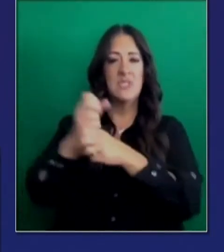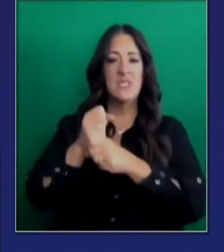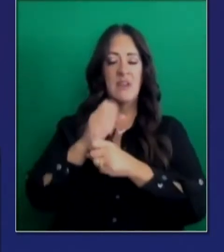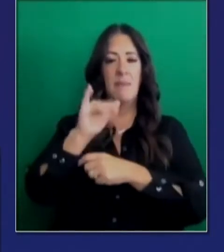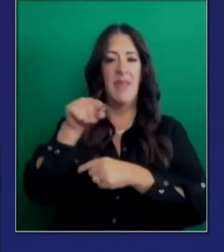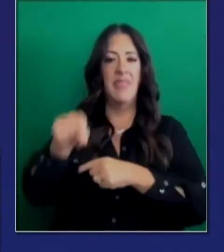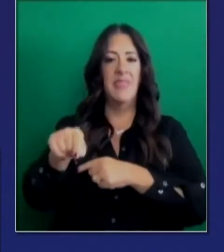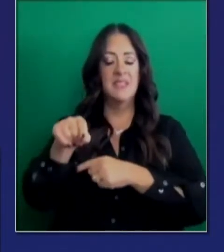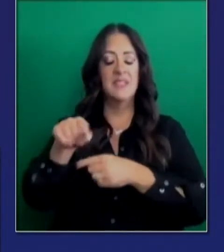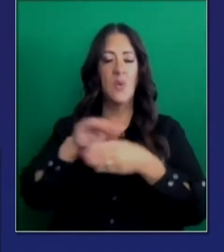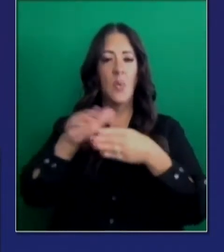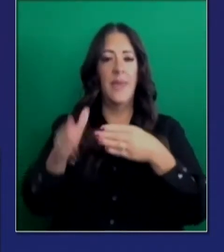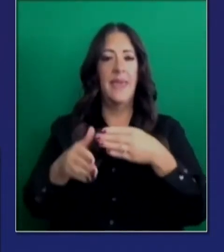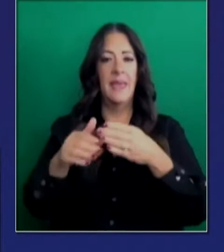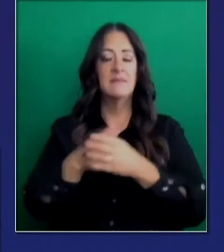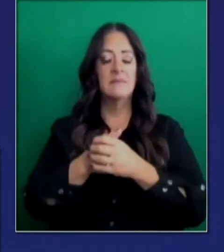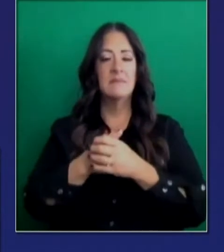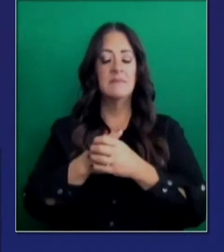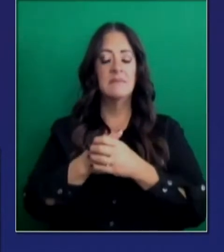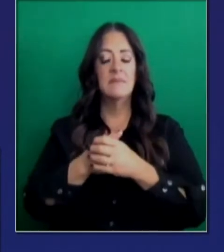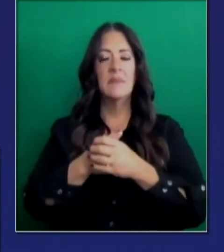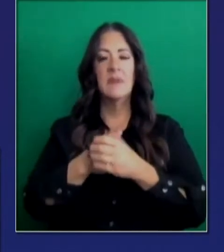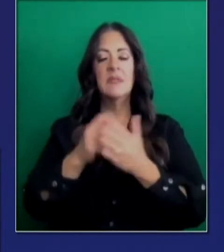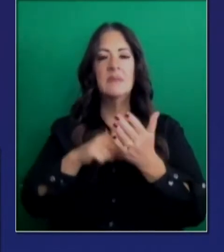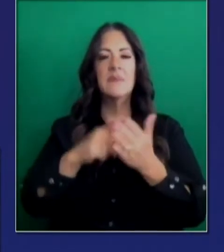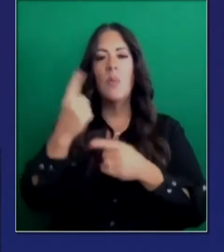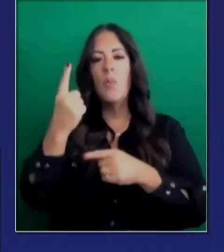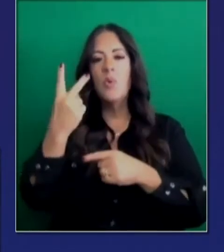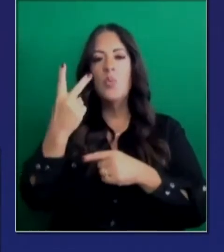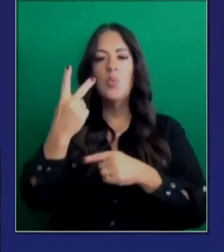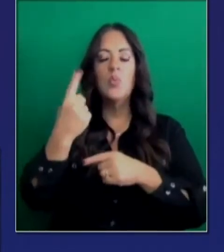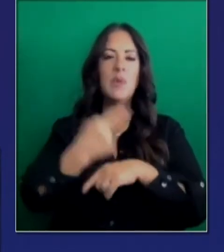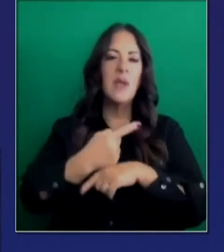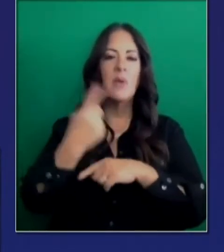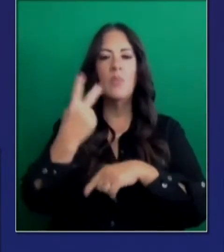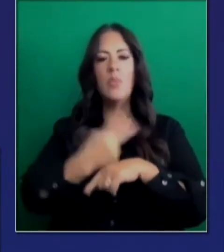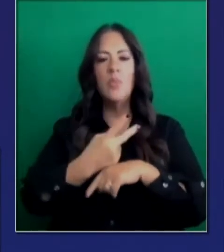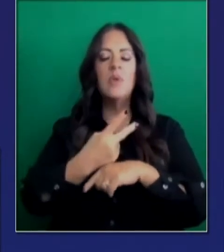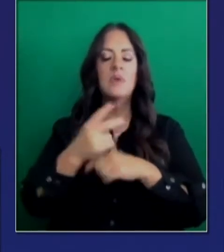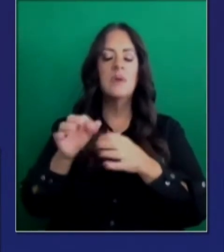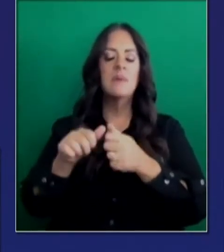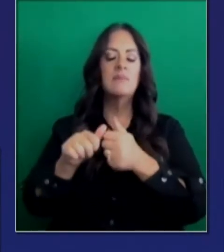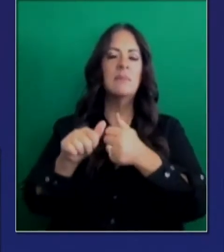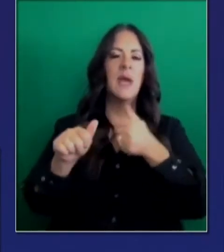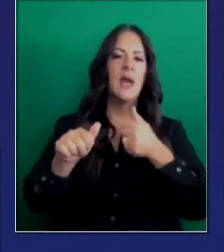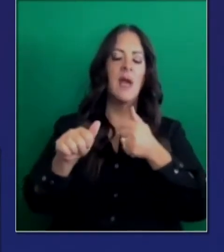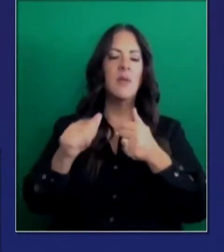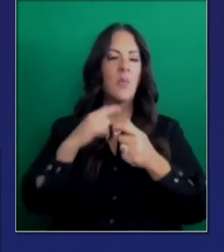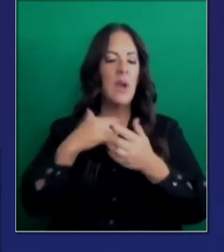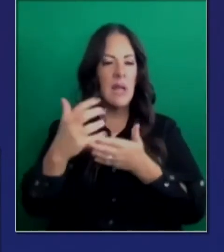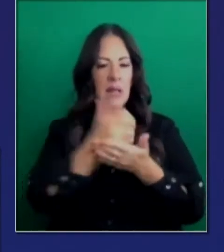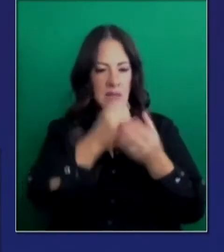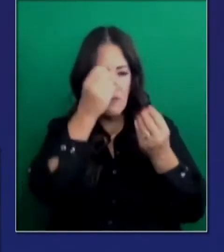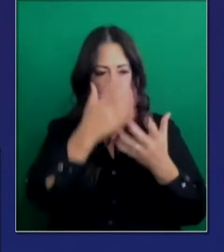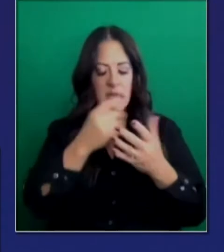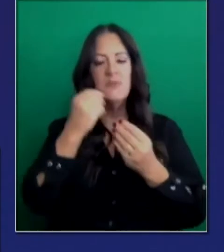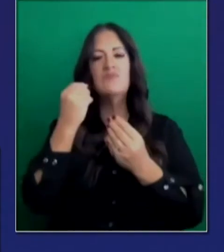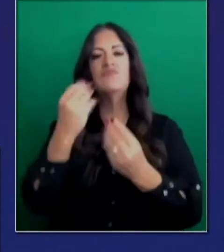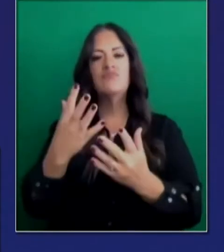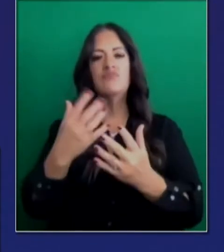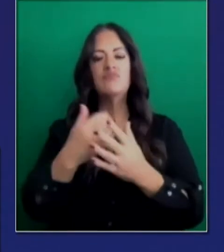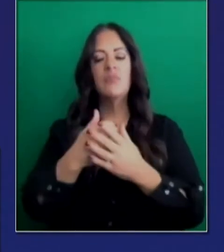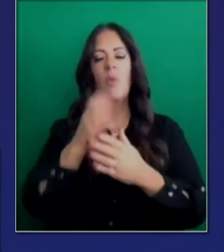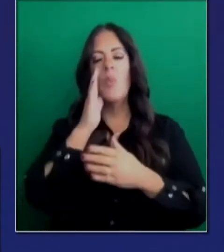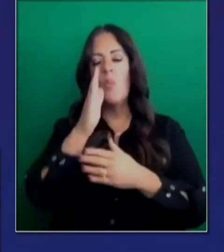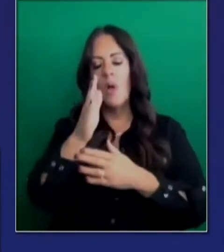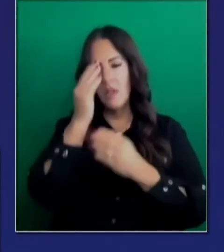that data comes in. And there's always a day or two lag on the data, so I want folks to be aware of that. We should have all of that information in by